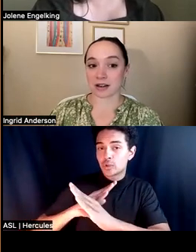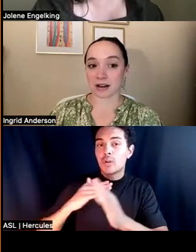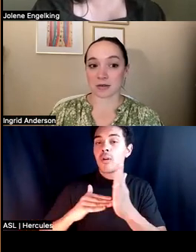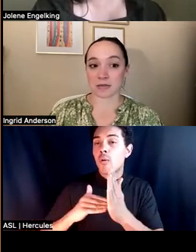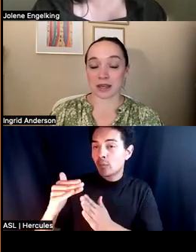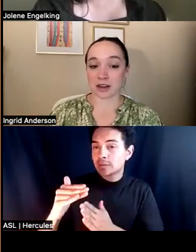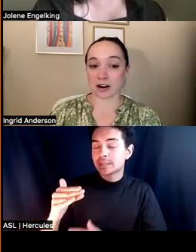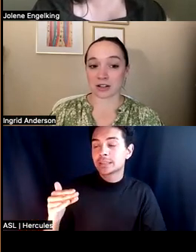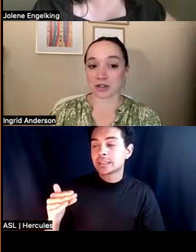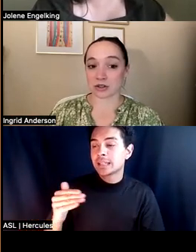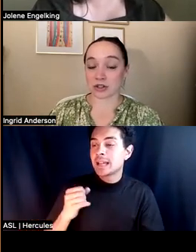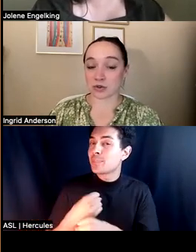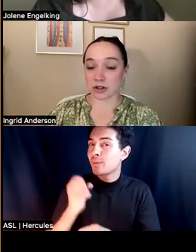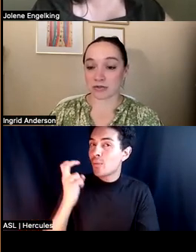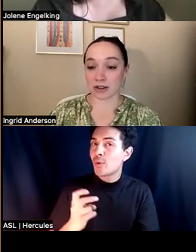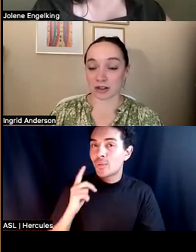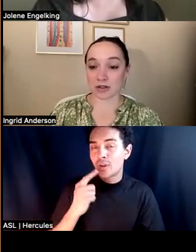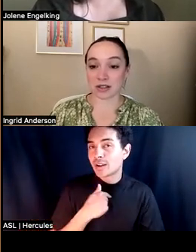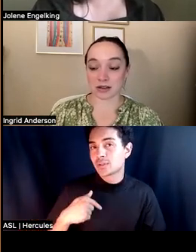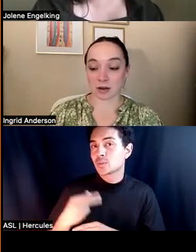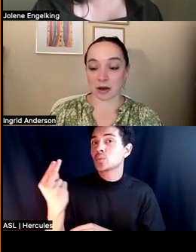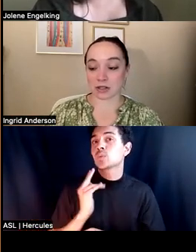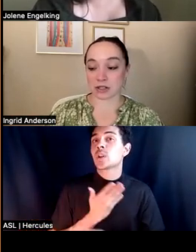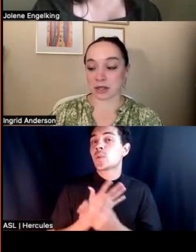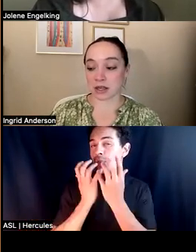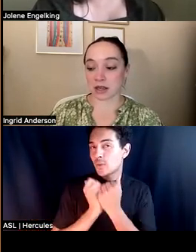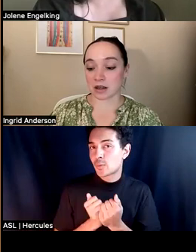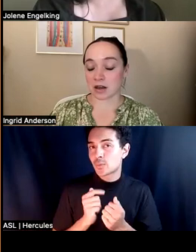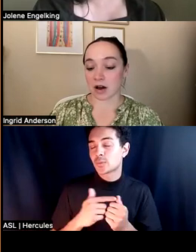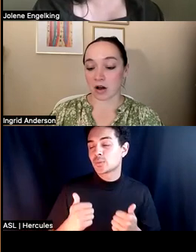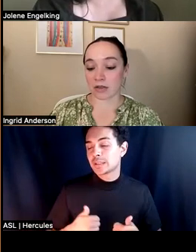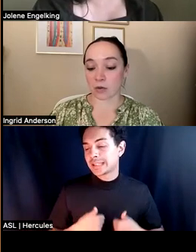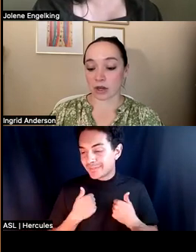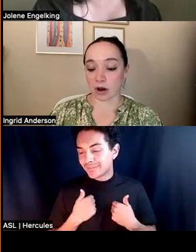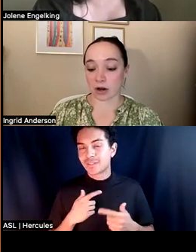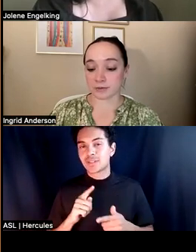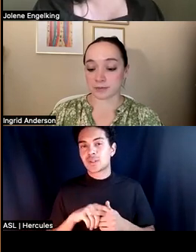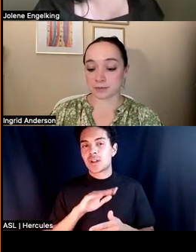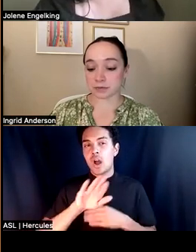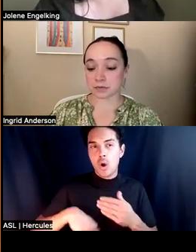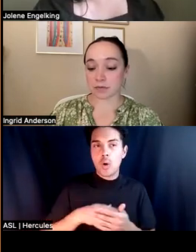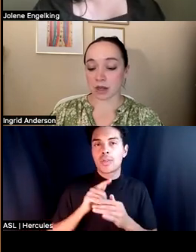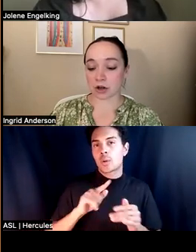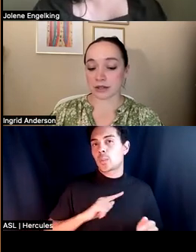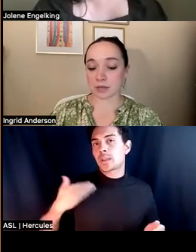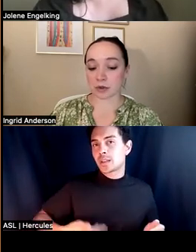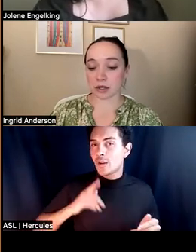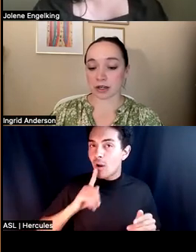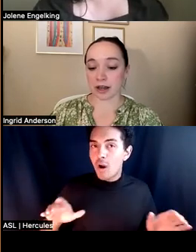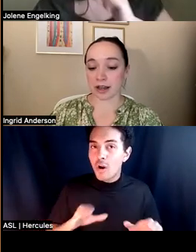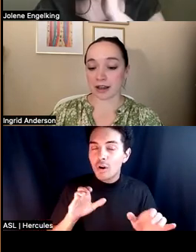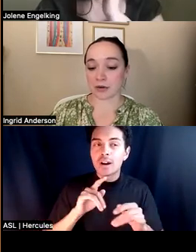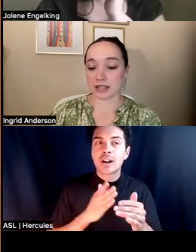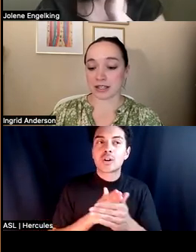often make it hard to use our values, to live them out, to be all that we are across the